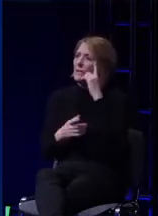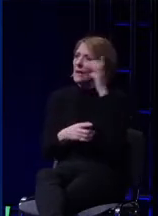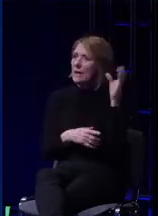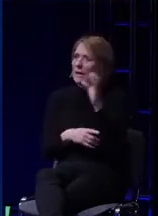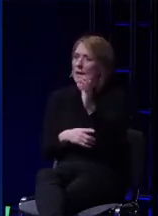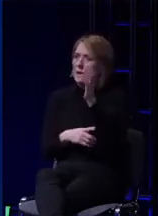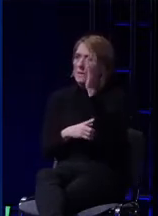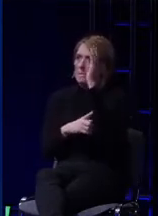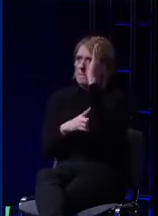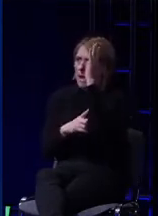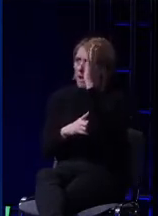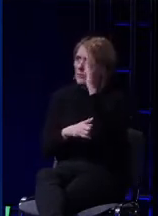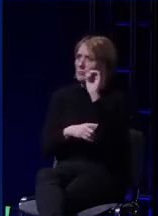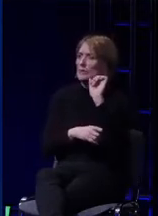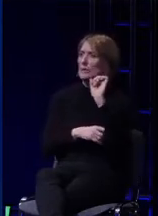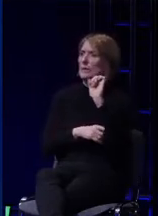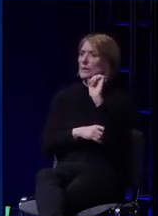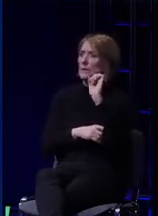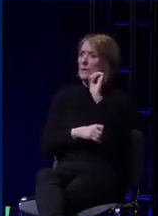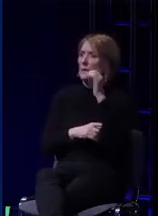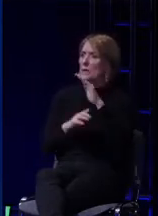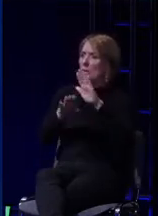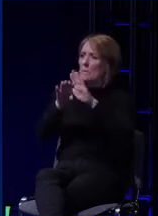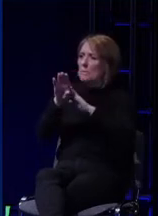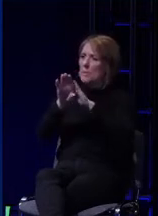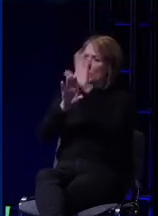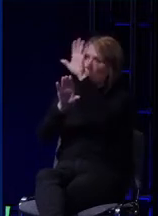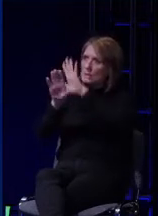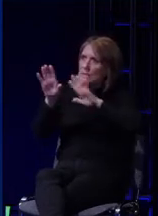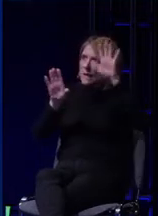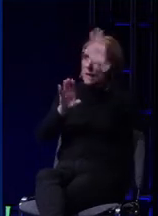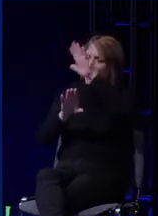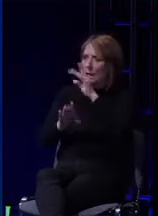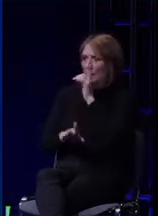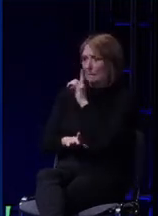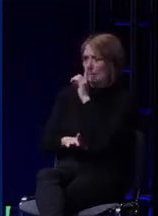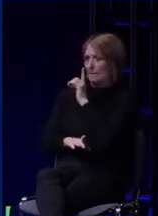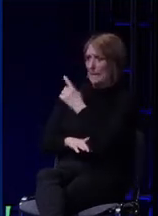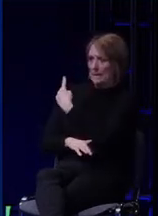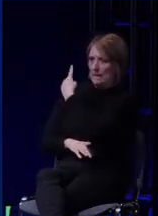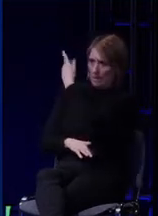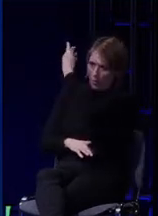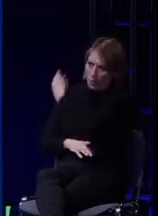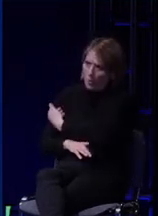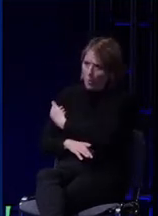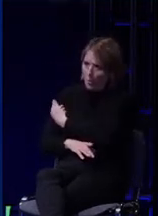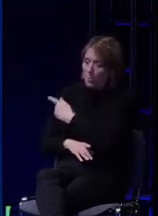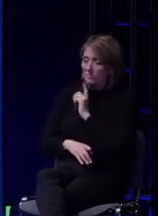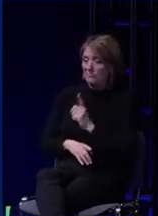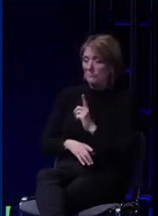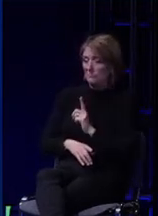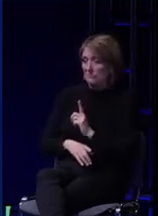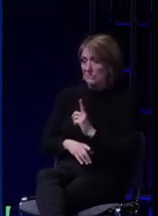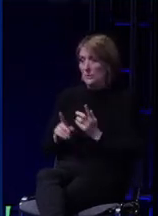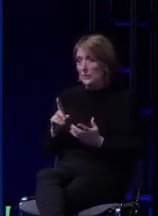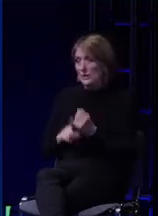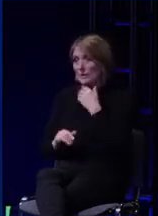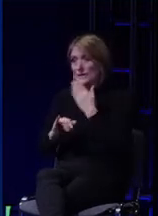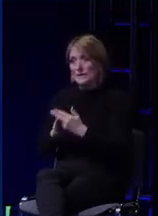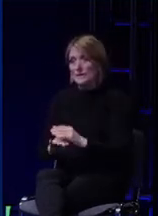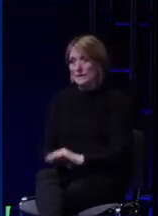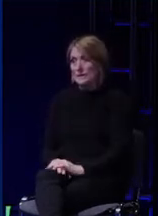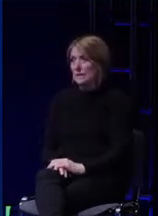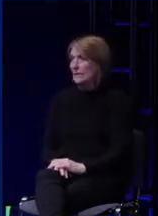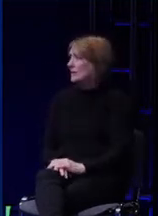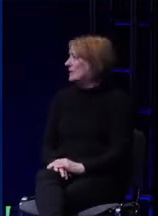blue sky, a pink wall, and literally that's what we got, you know? And it's, so